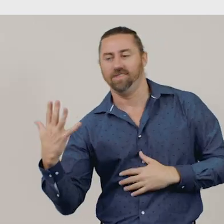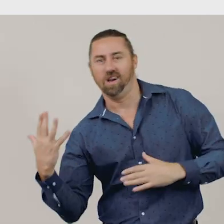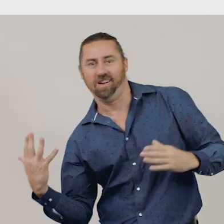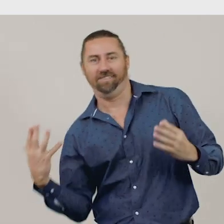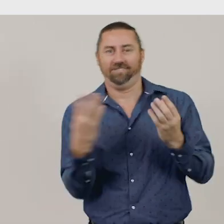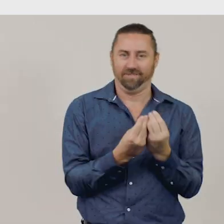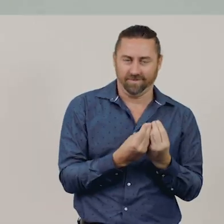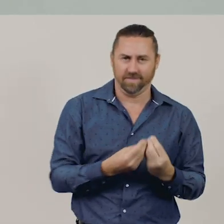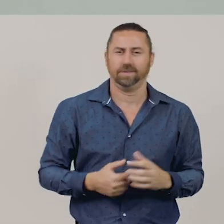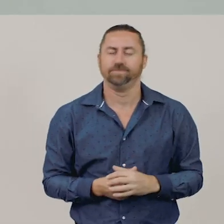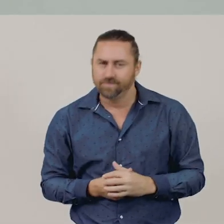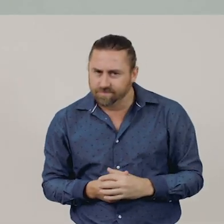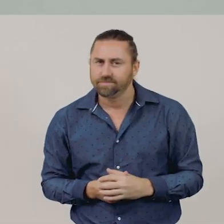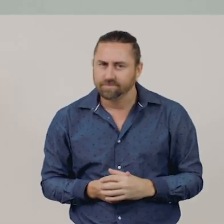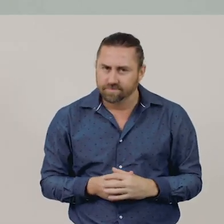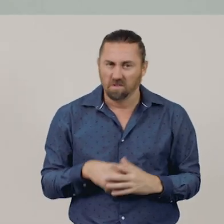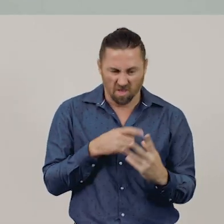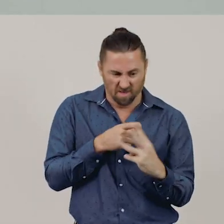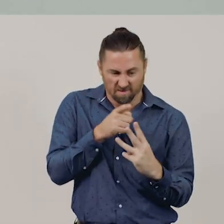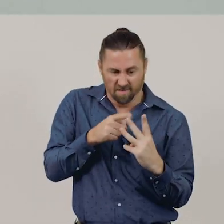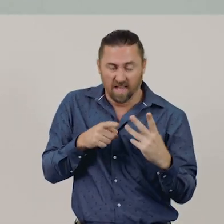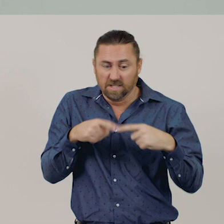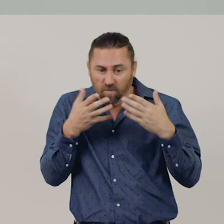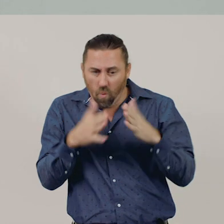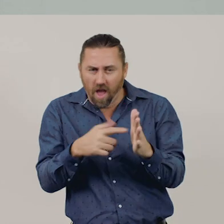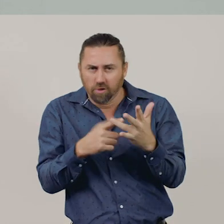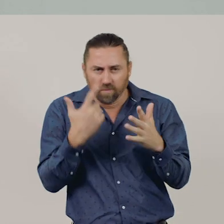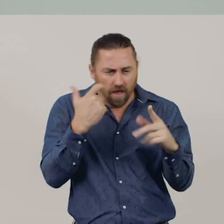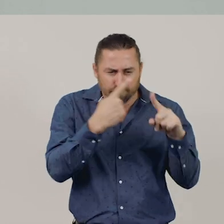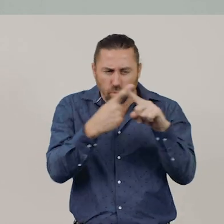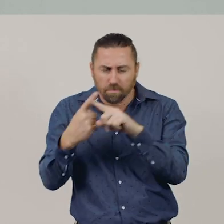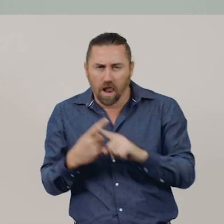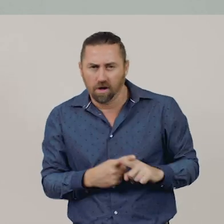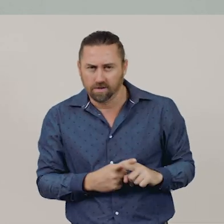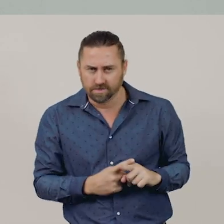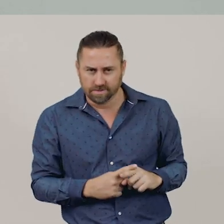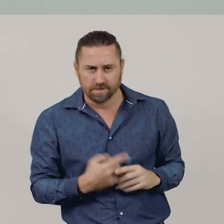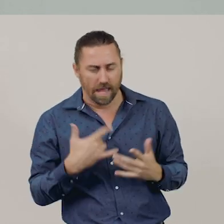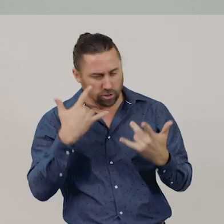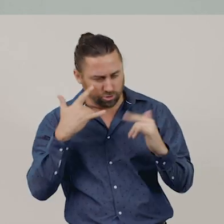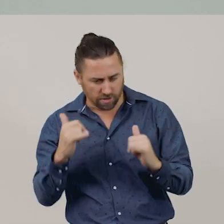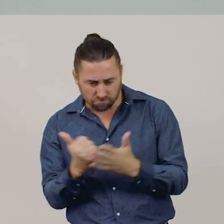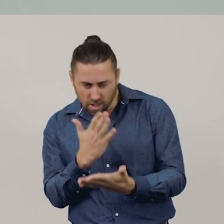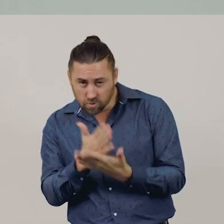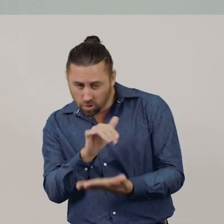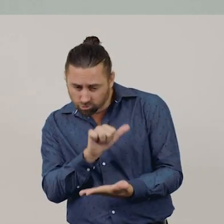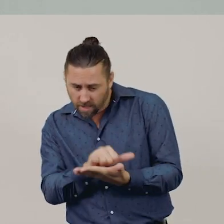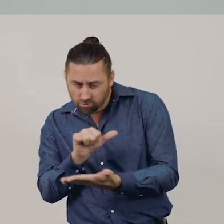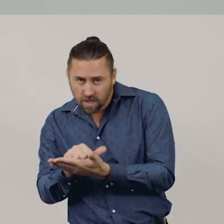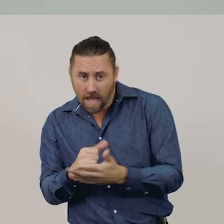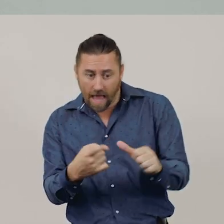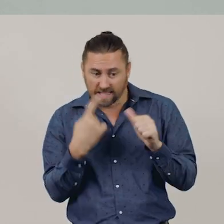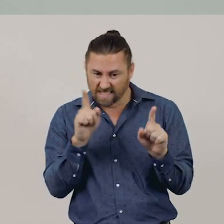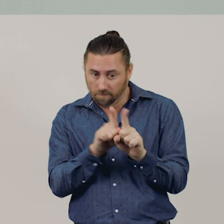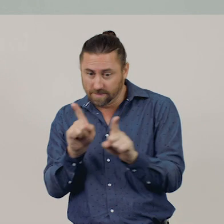12,535. Now that we've learned 3 strategies to multiply, let's put them to the test and make sure they